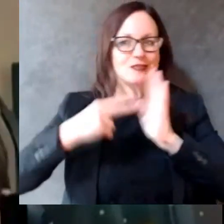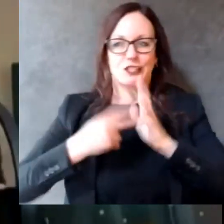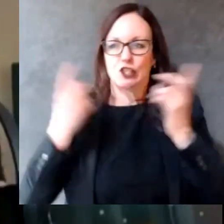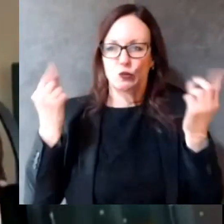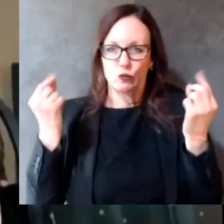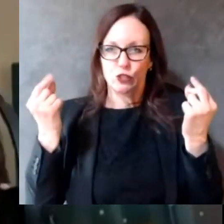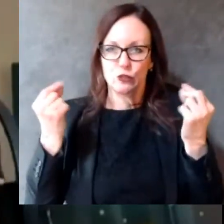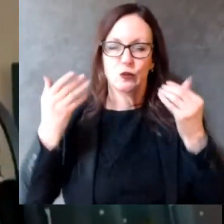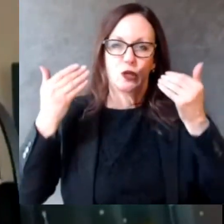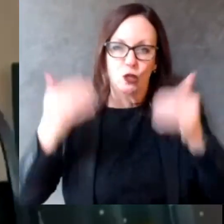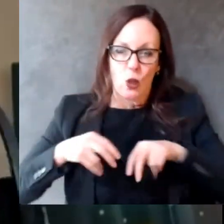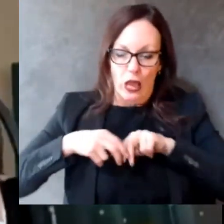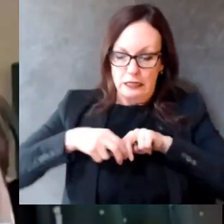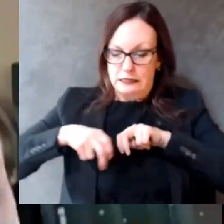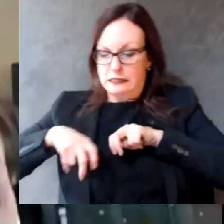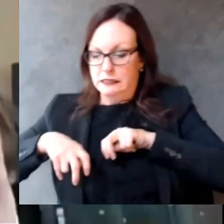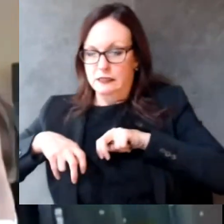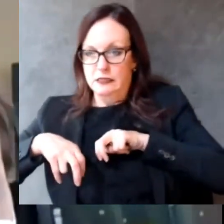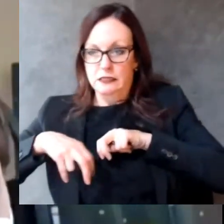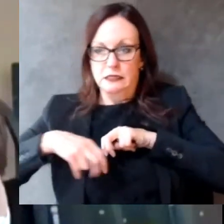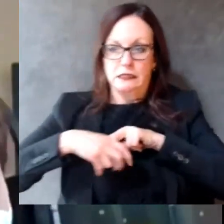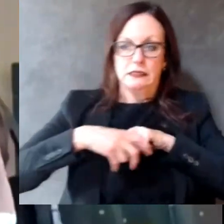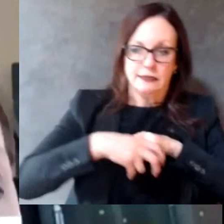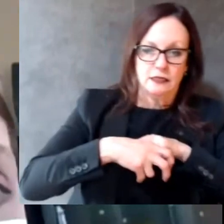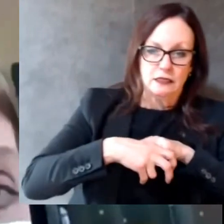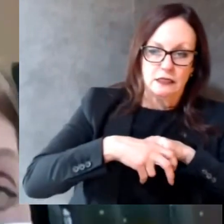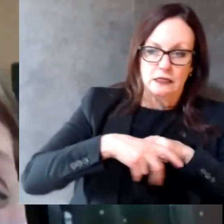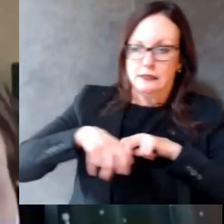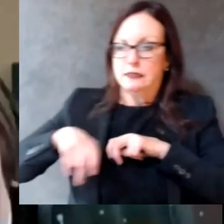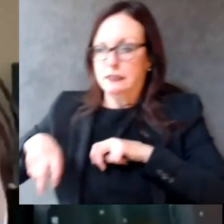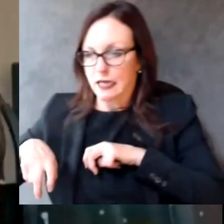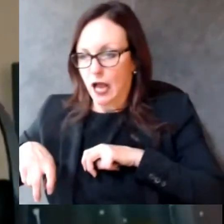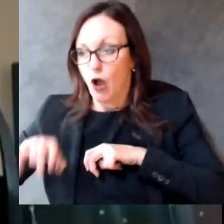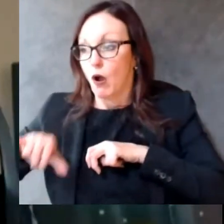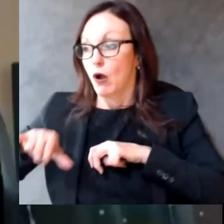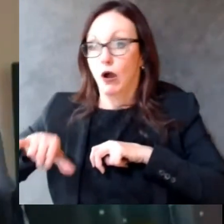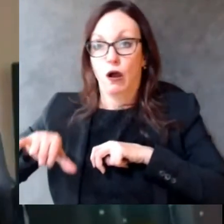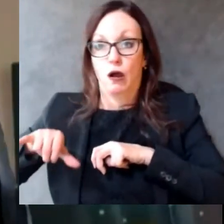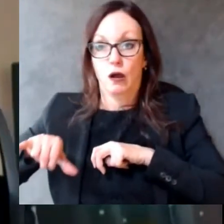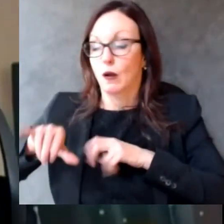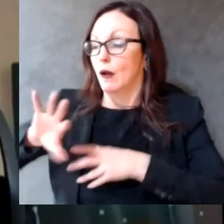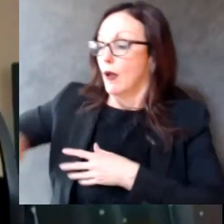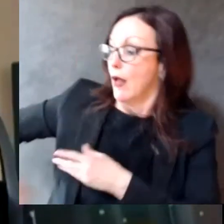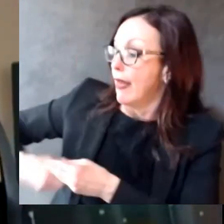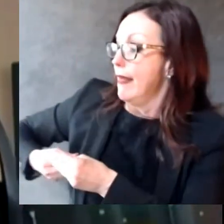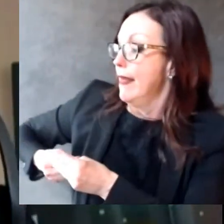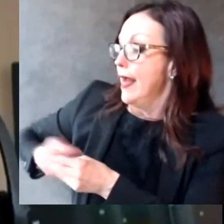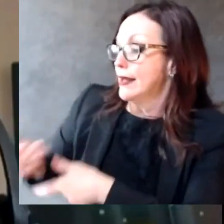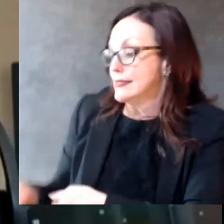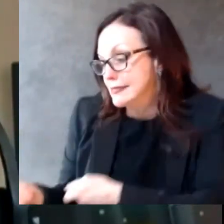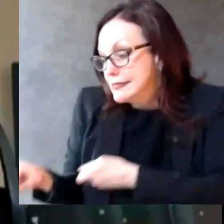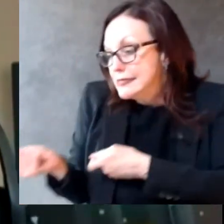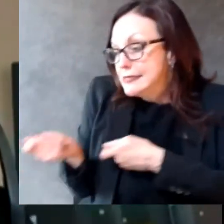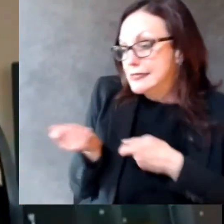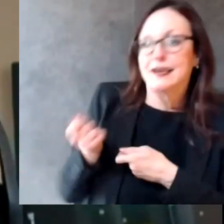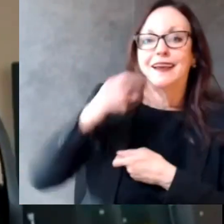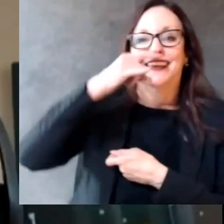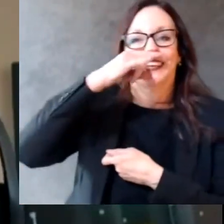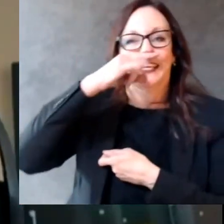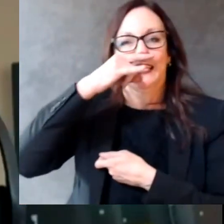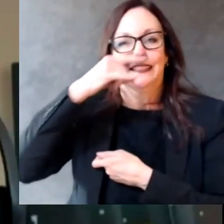mountain, whether we're on the steep ascent or on the plateau, to keep making sure that everyone